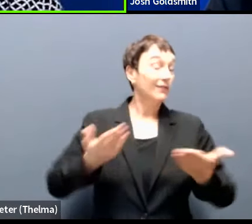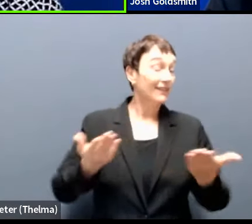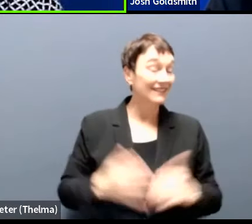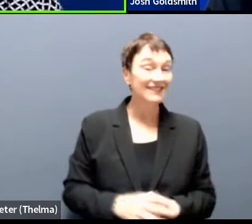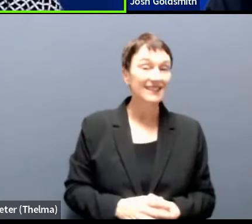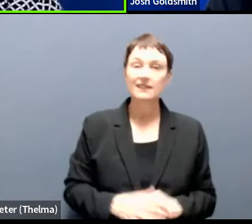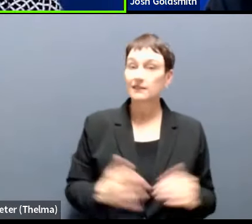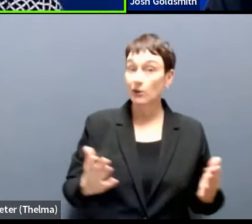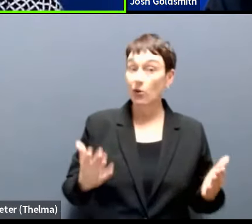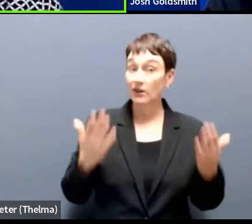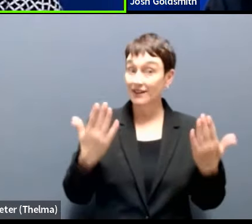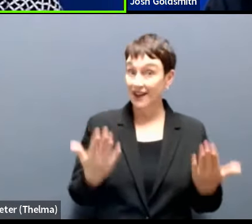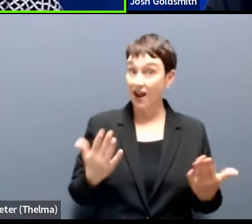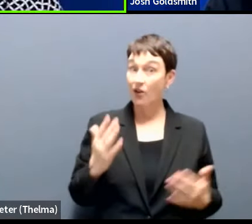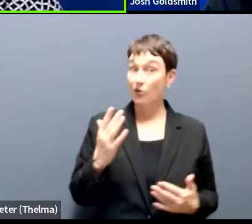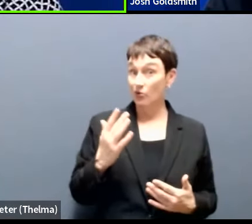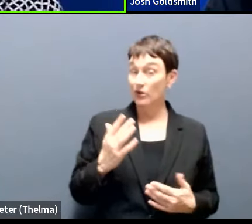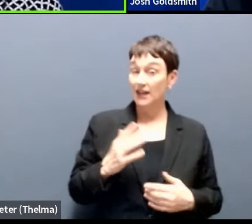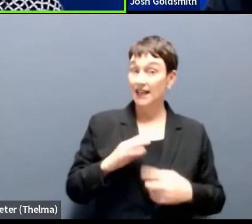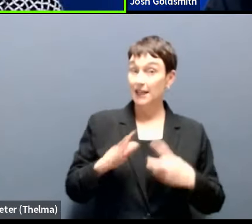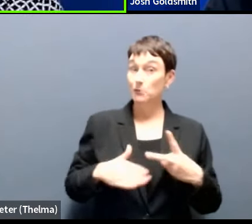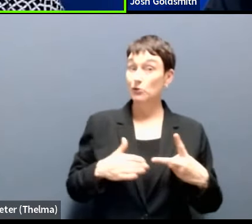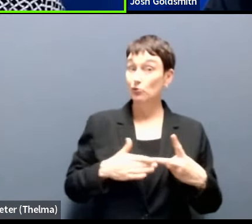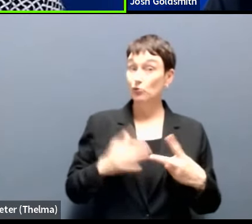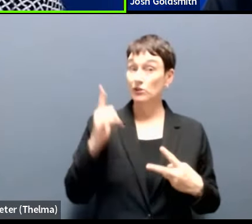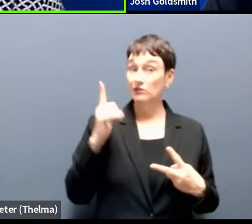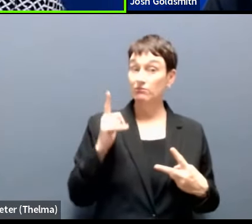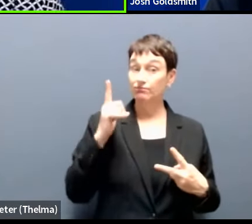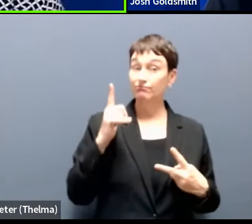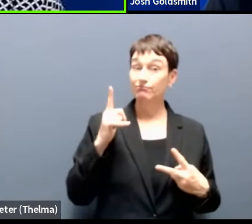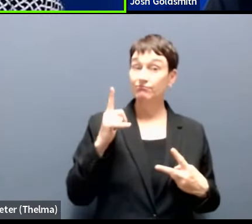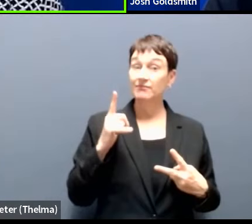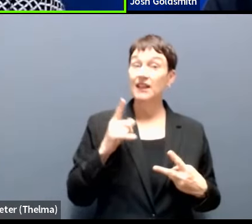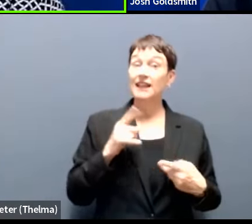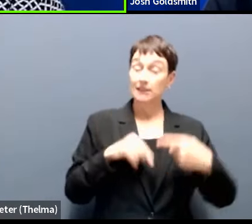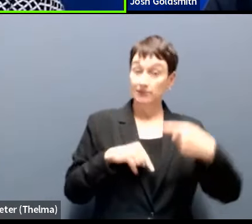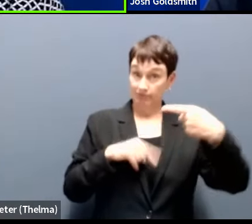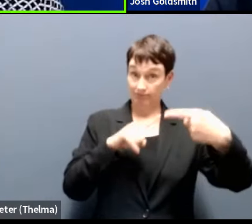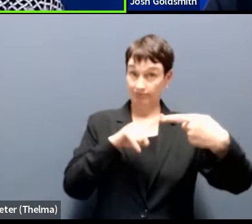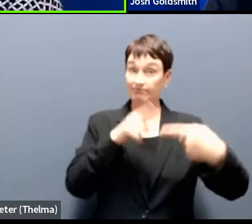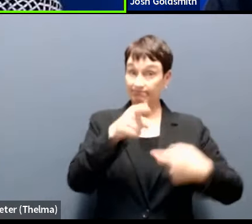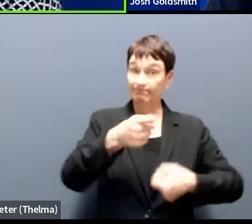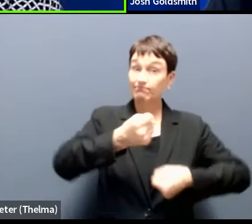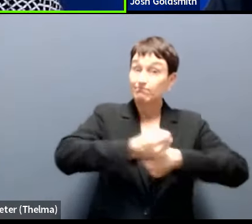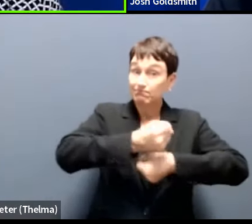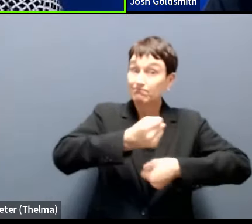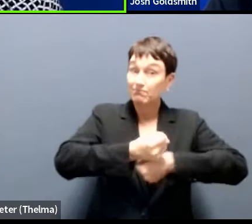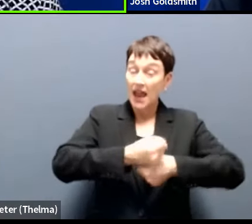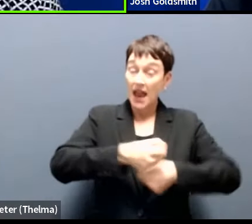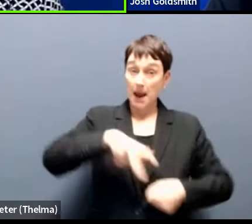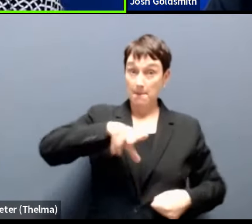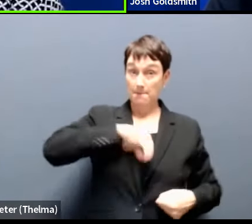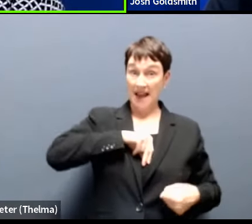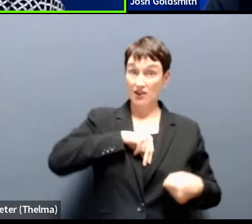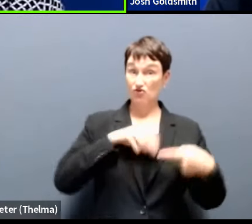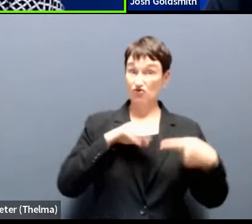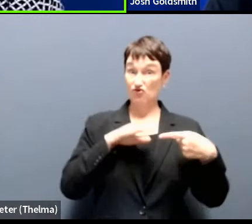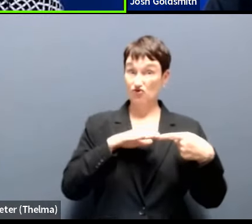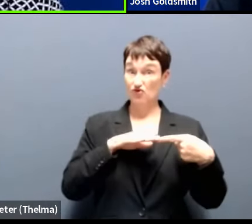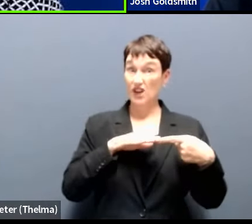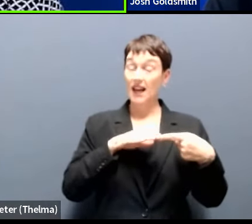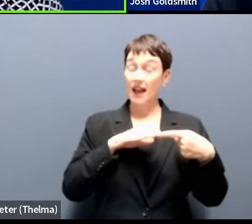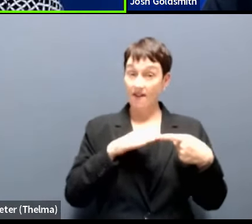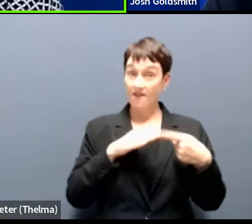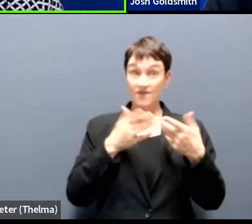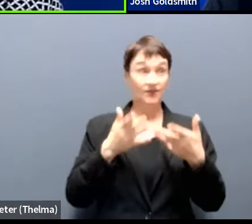we are ready for activity number 2. The instructions are, number 1, generate your badge if you haven't done so. And once